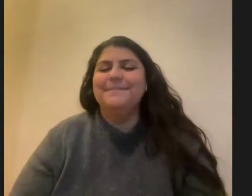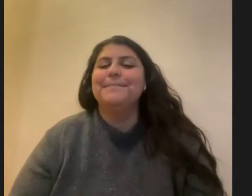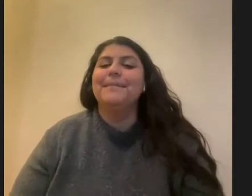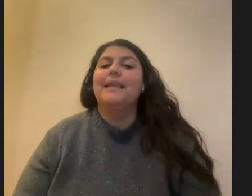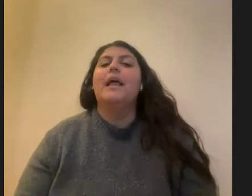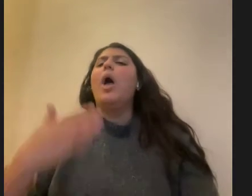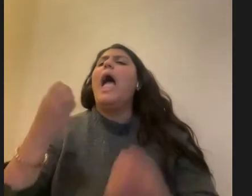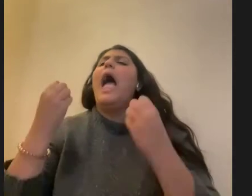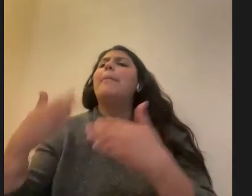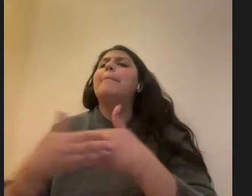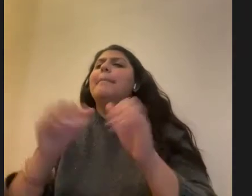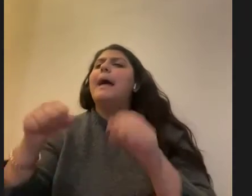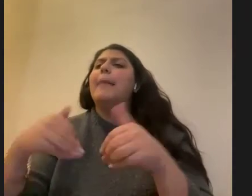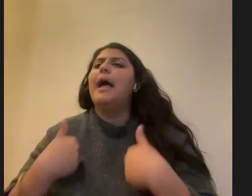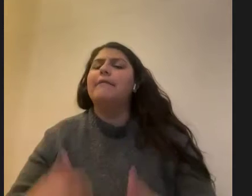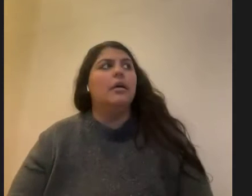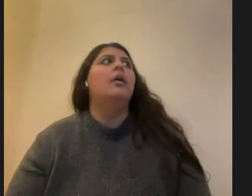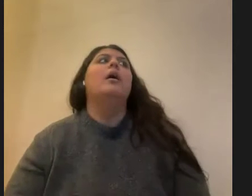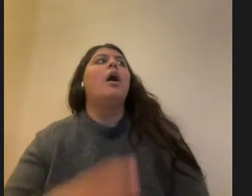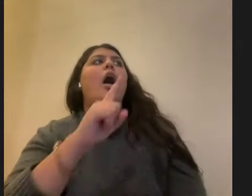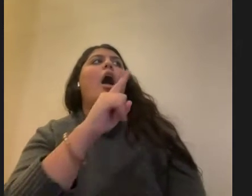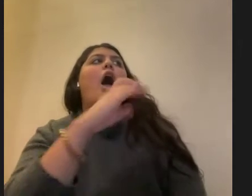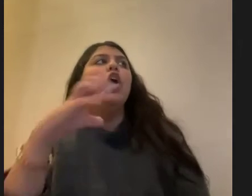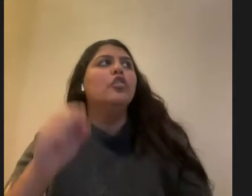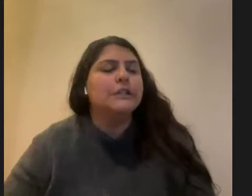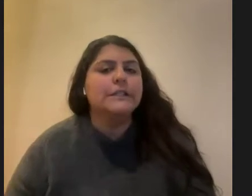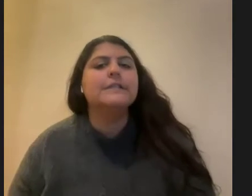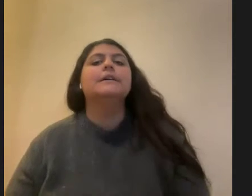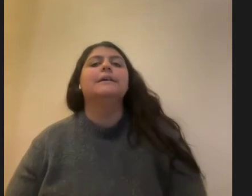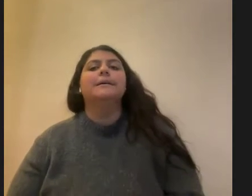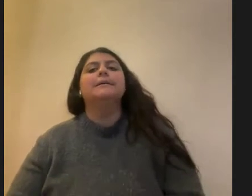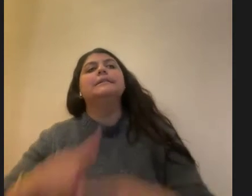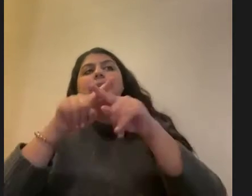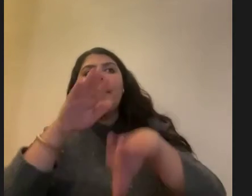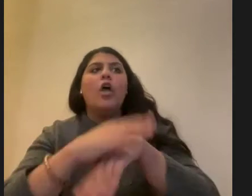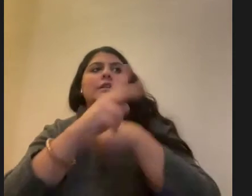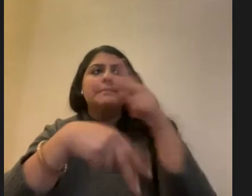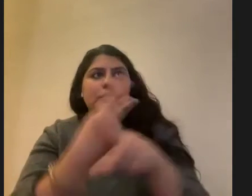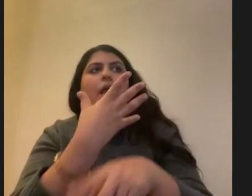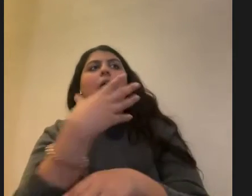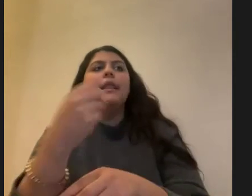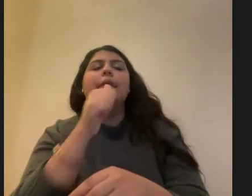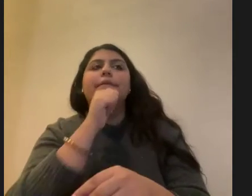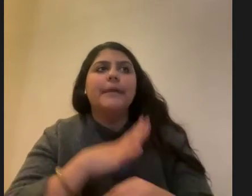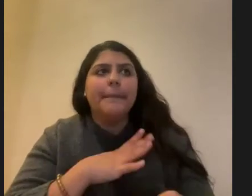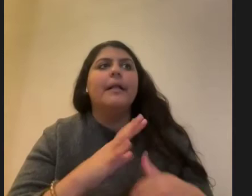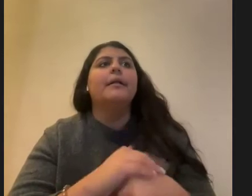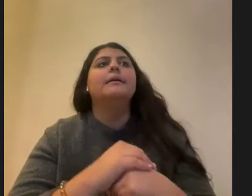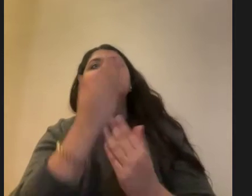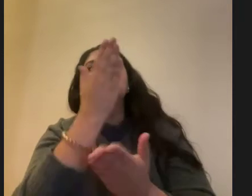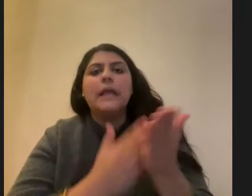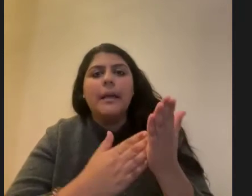babies can they have? Hundreds. It really depends on the species and the female. Some will